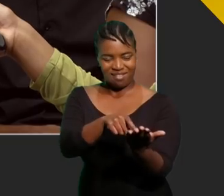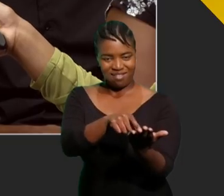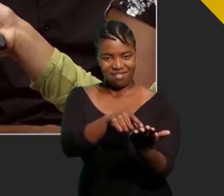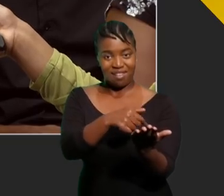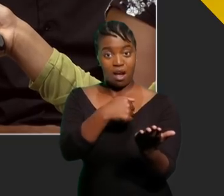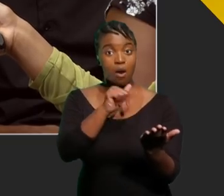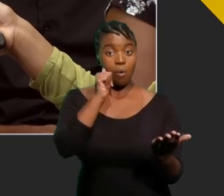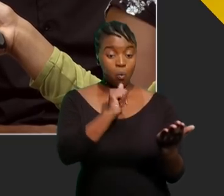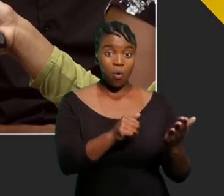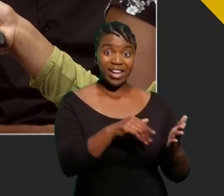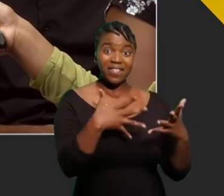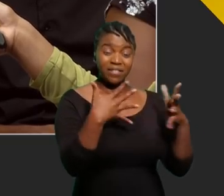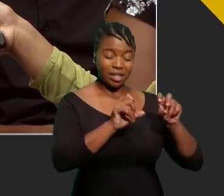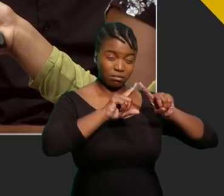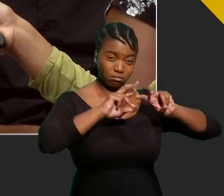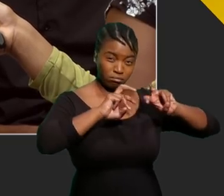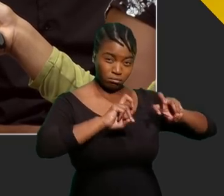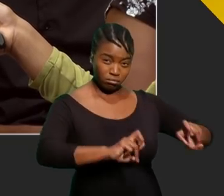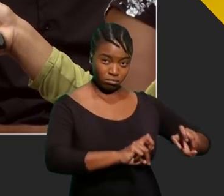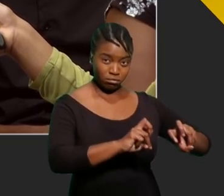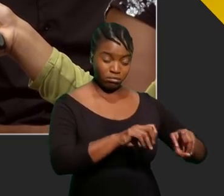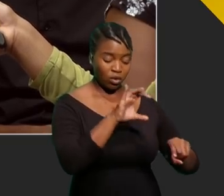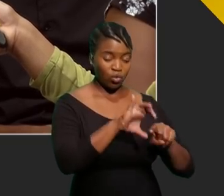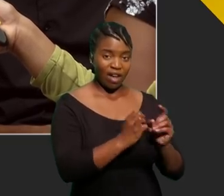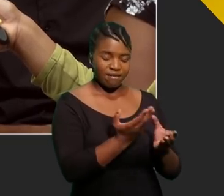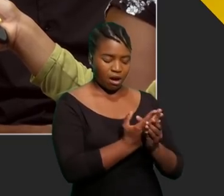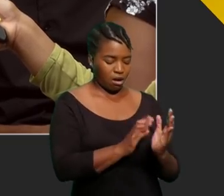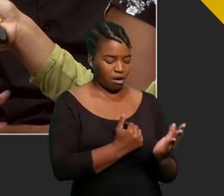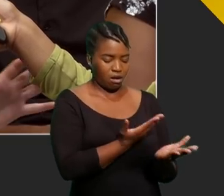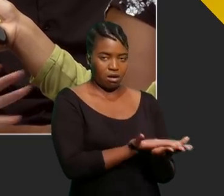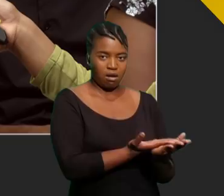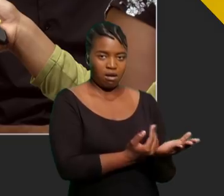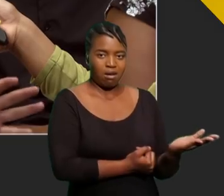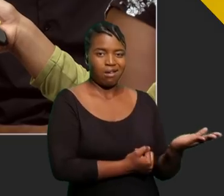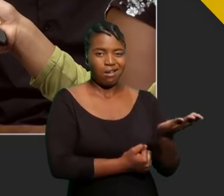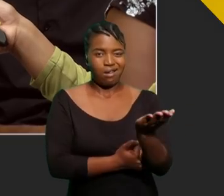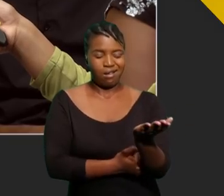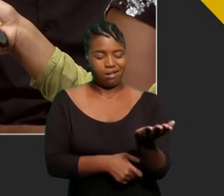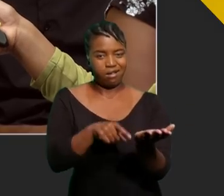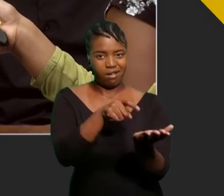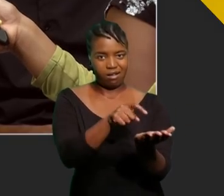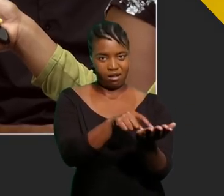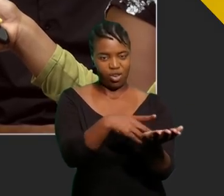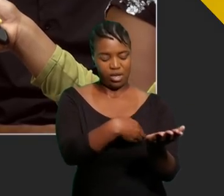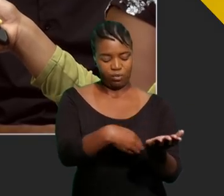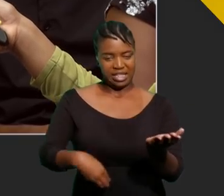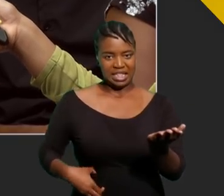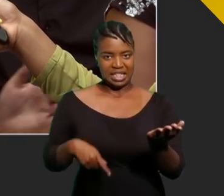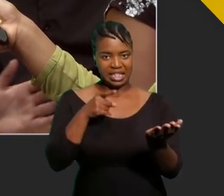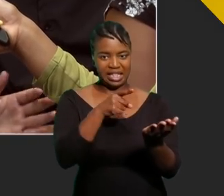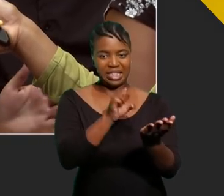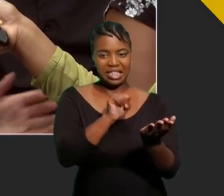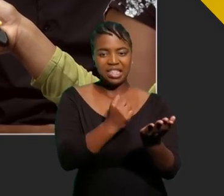place, because once the commission makes a finding, the finding is handed over. So now you're looking at a different concept